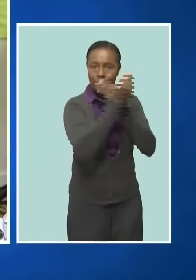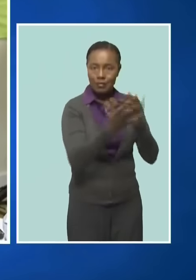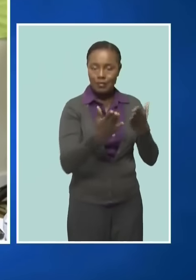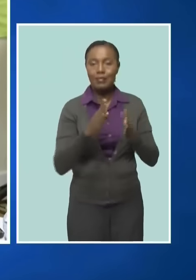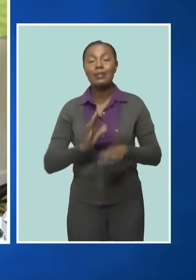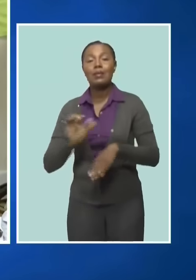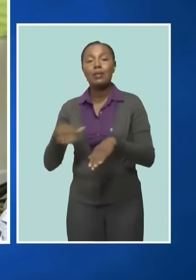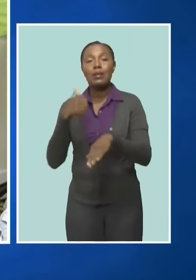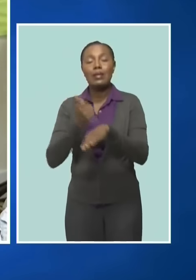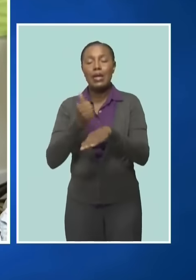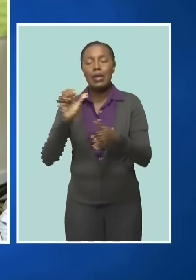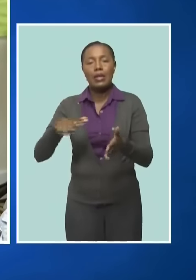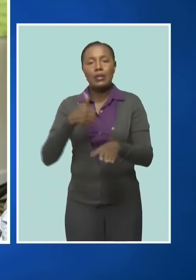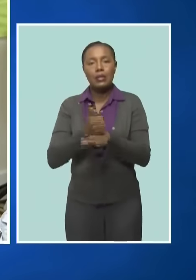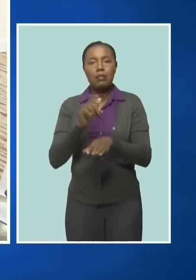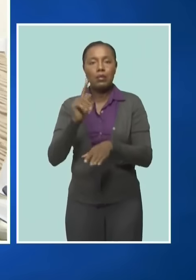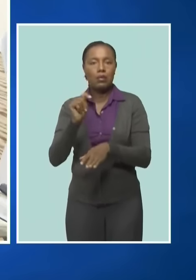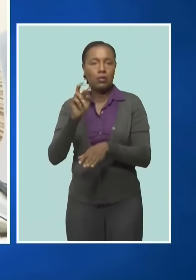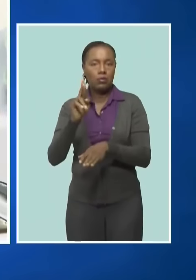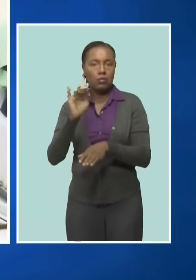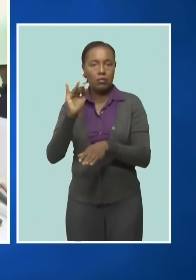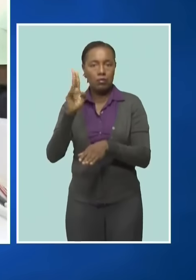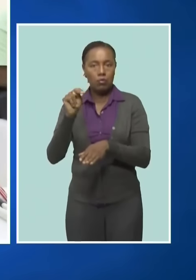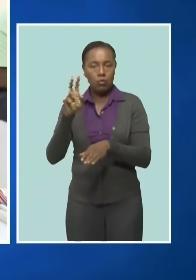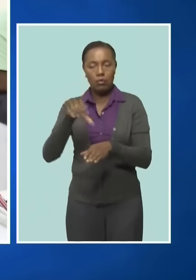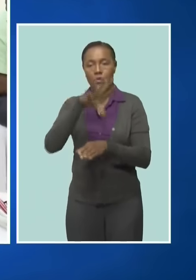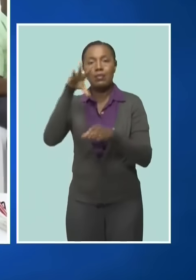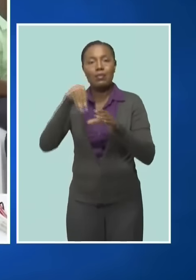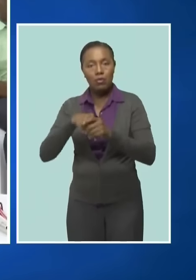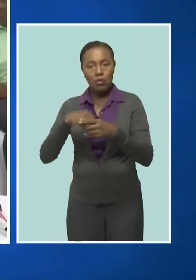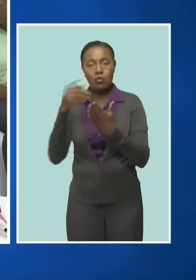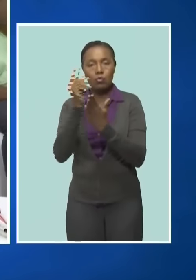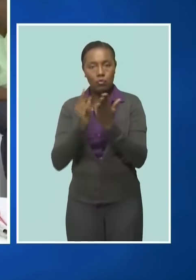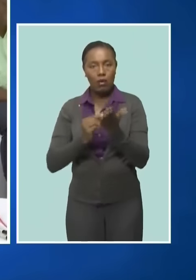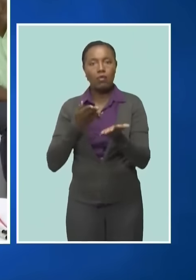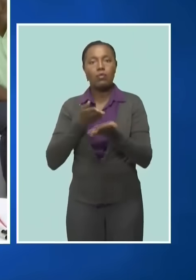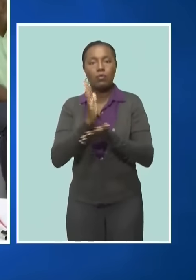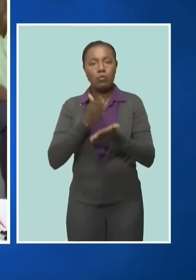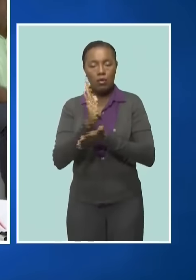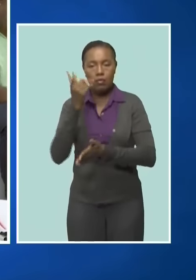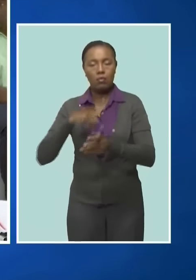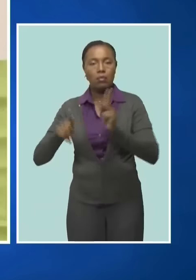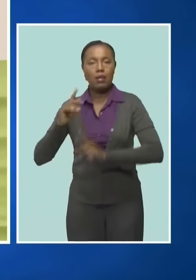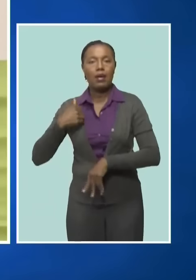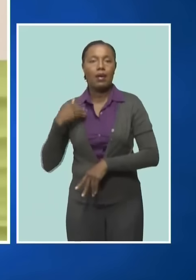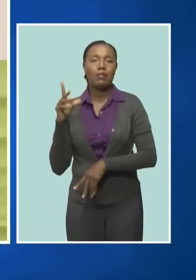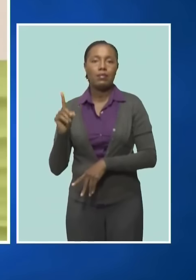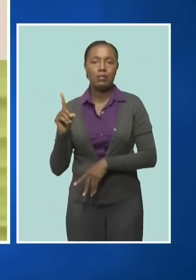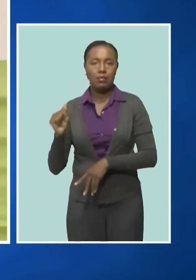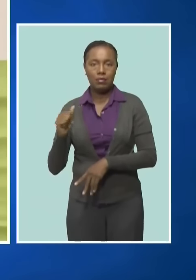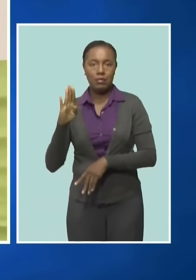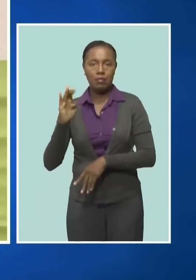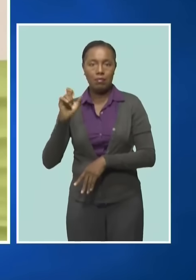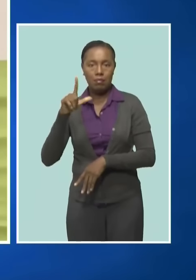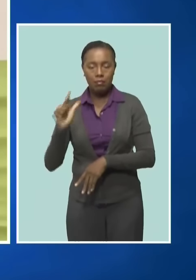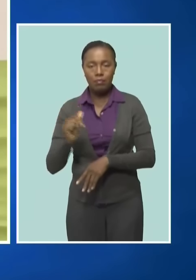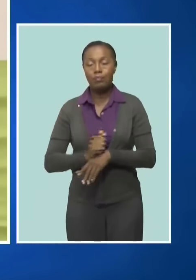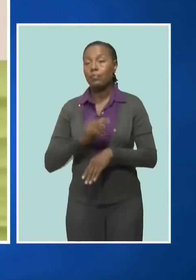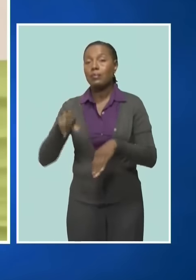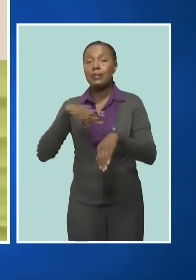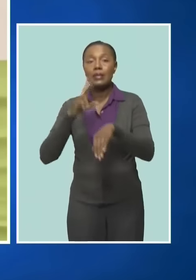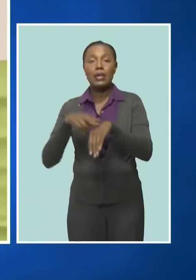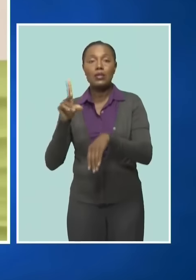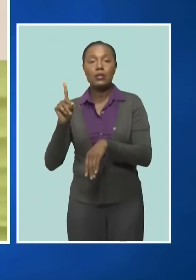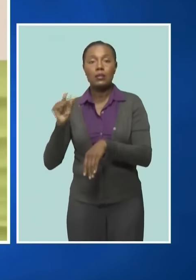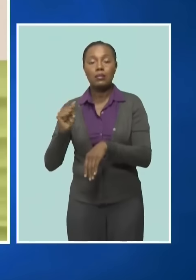a tribunal have been included in the draft Rights of Persons with Disabilities Bill. National Disabilities Advocate